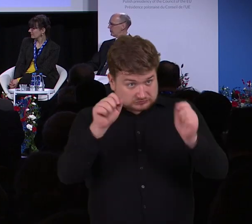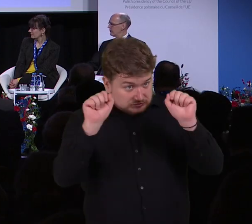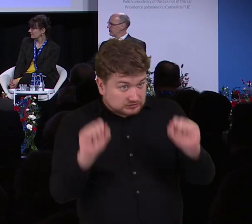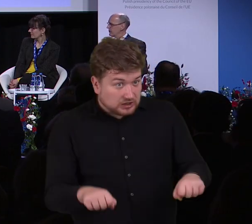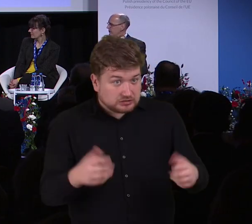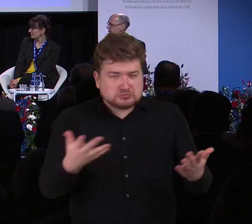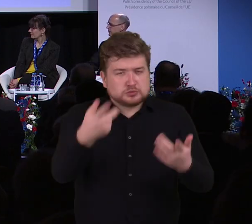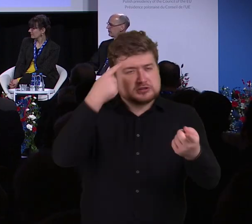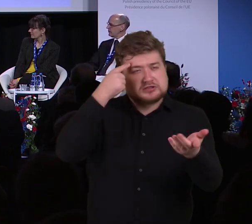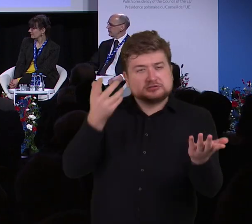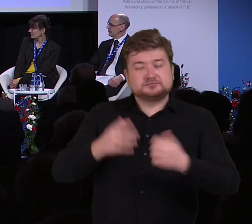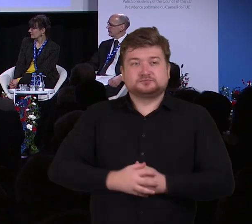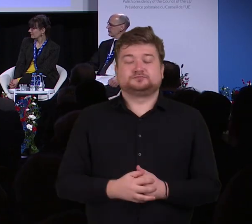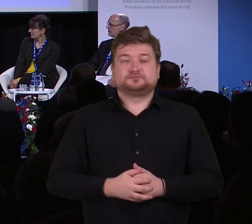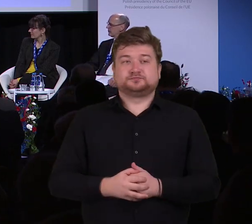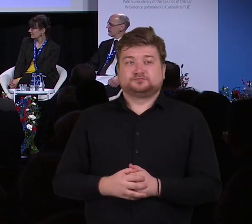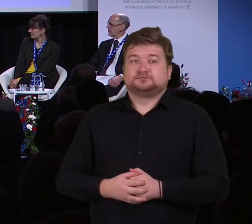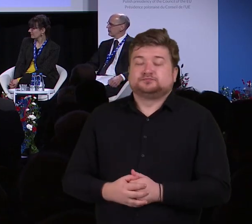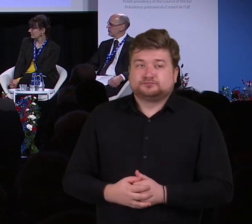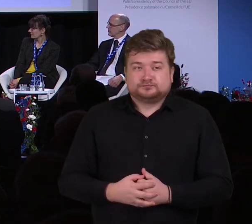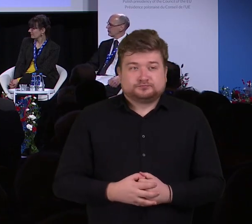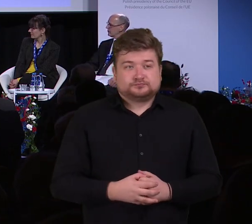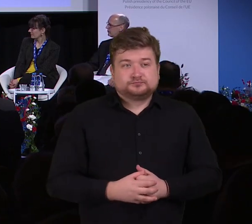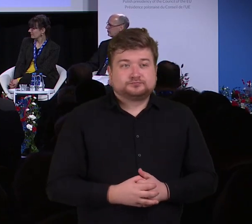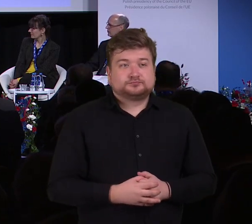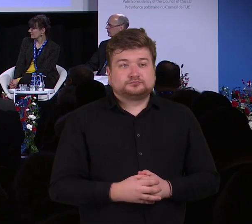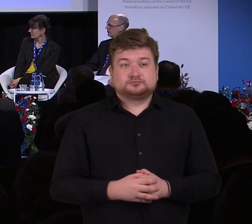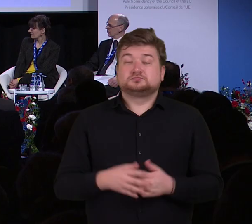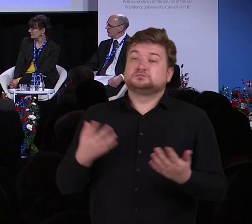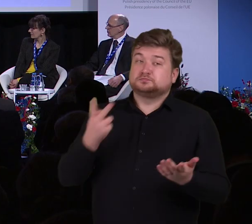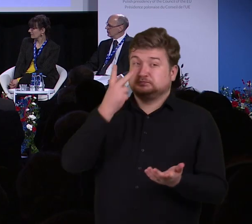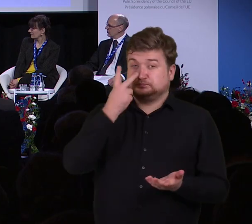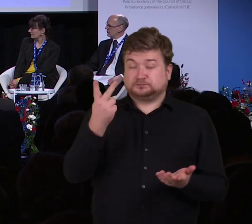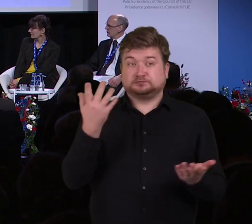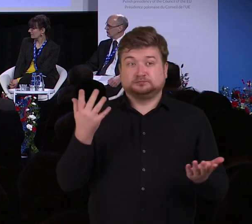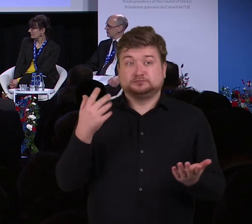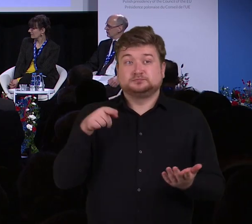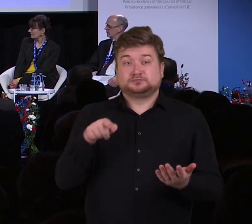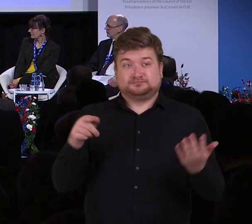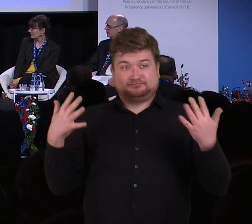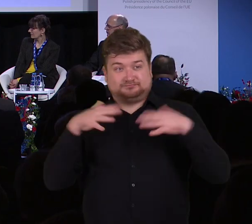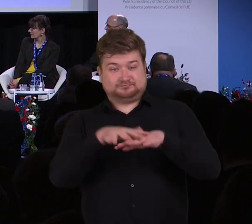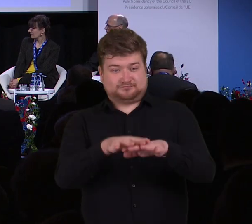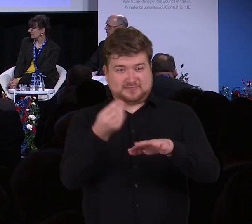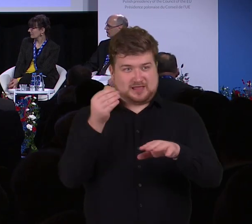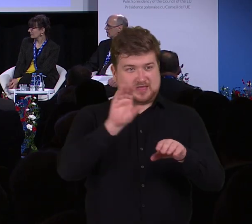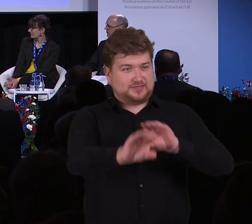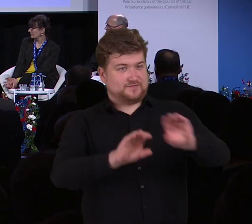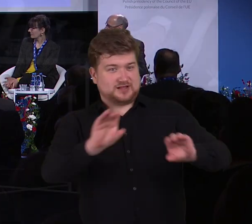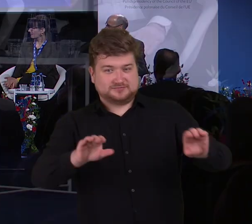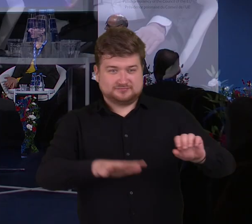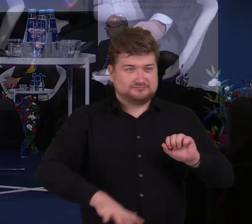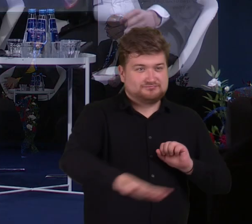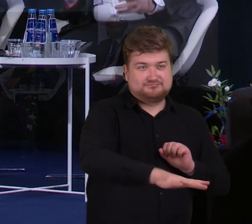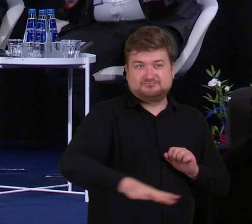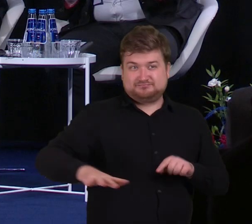mixed picture there, but I think it's overall very, very positive. Because what ITIs did was giving cities